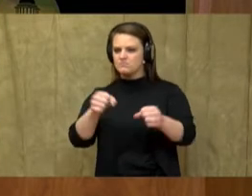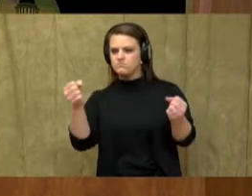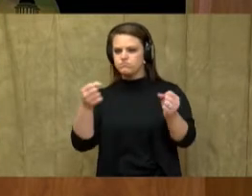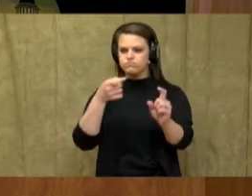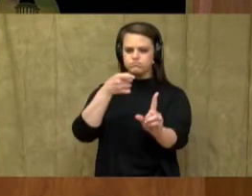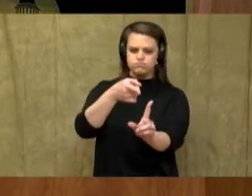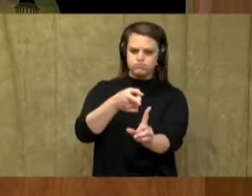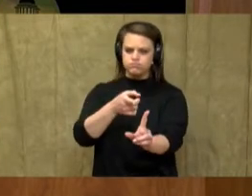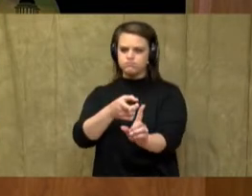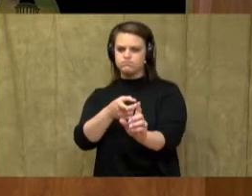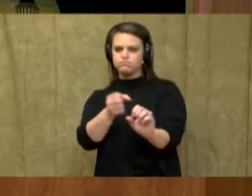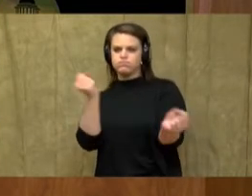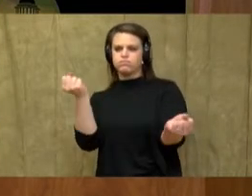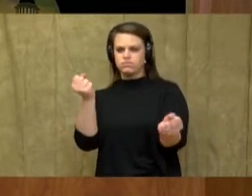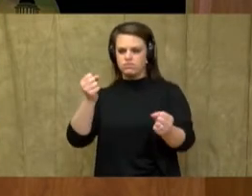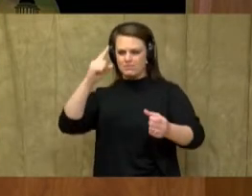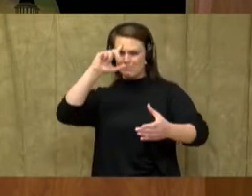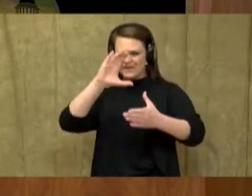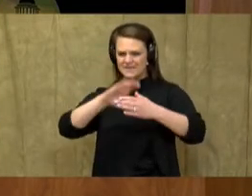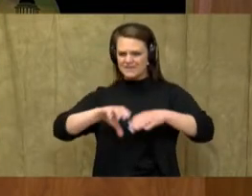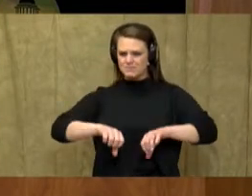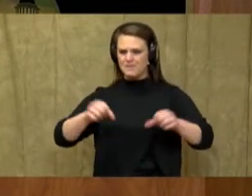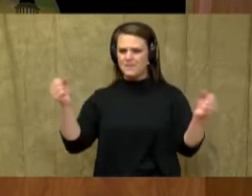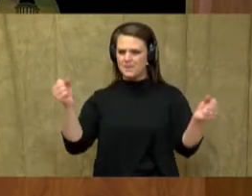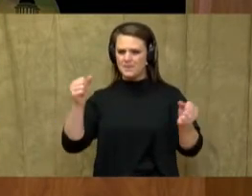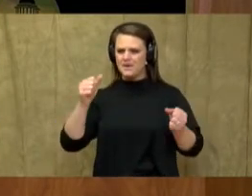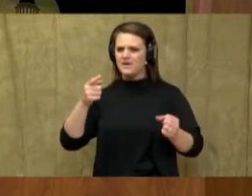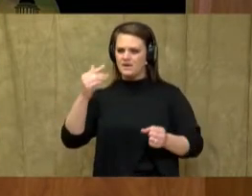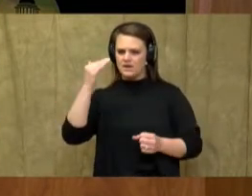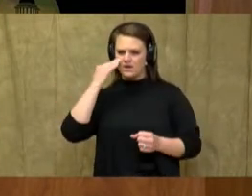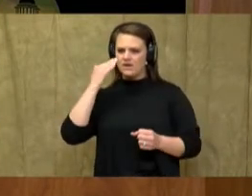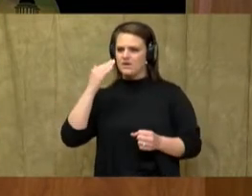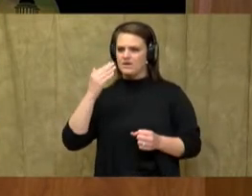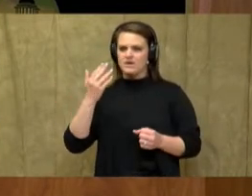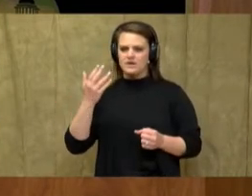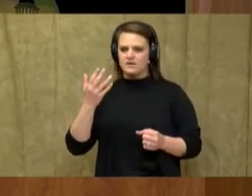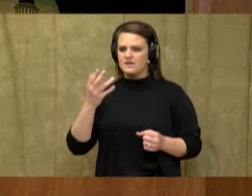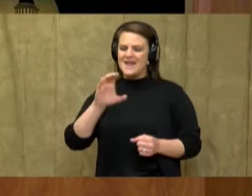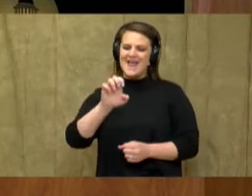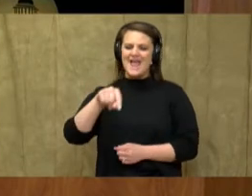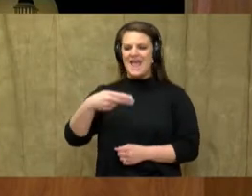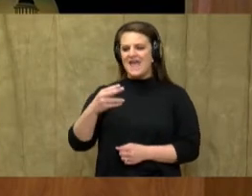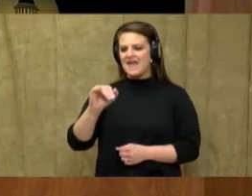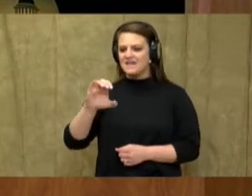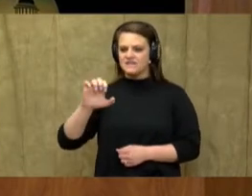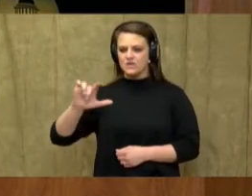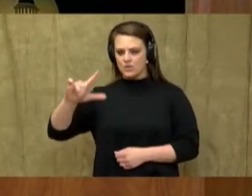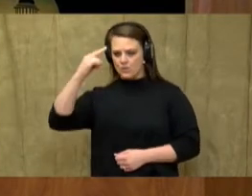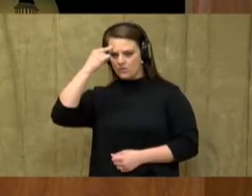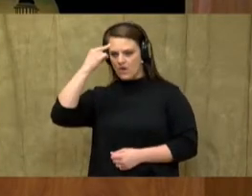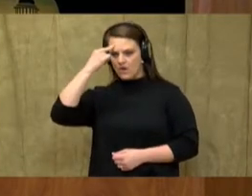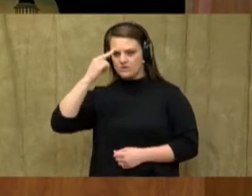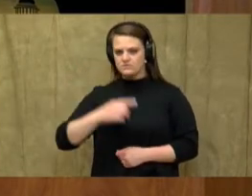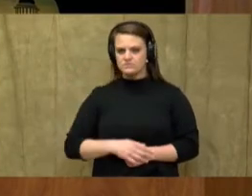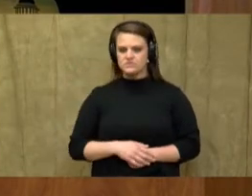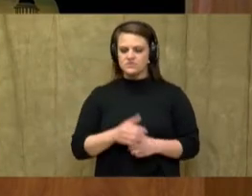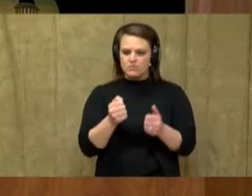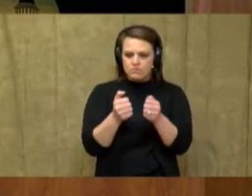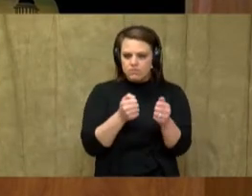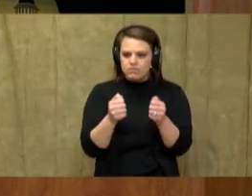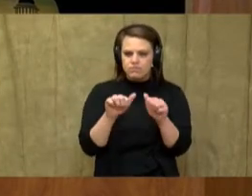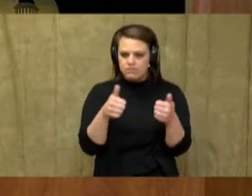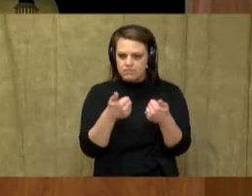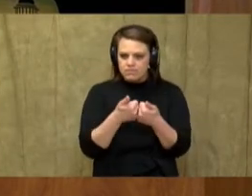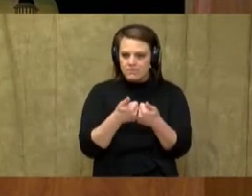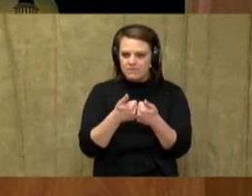from their moral thoughts, their moral, ethical thoughts. Okay? So they think that the video games